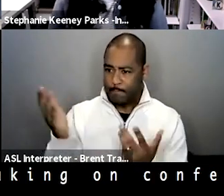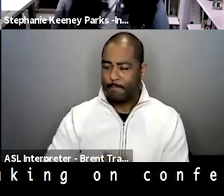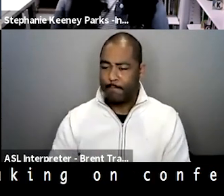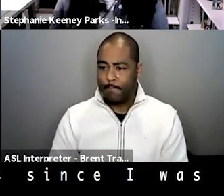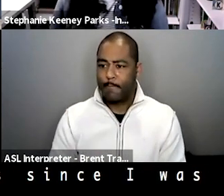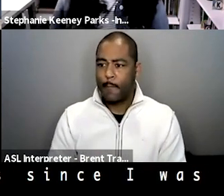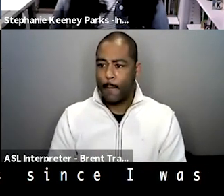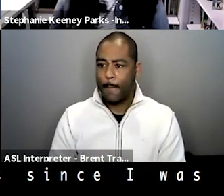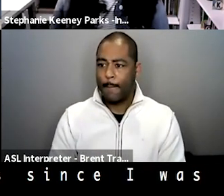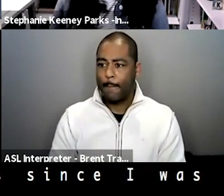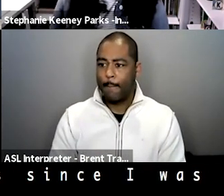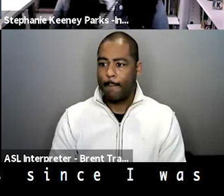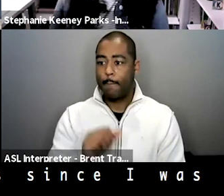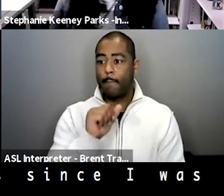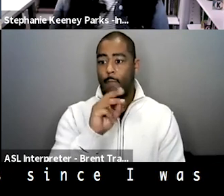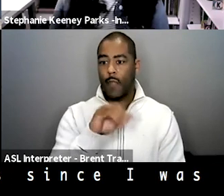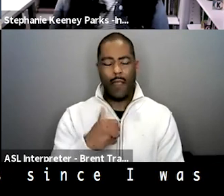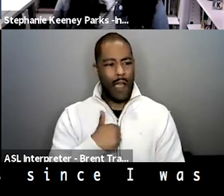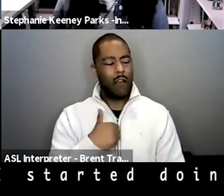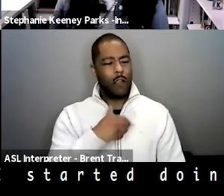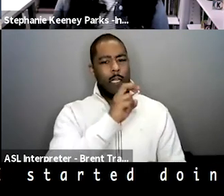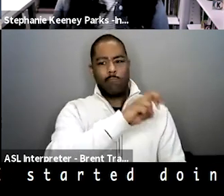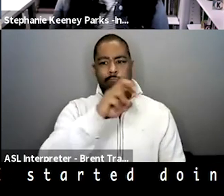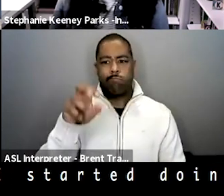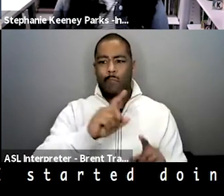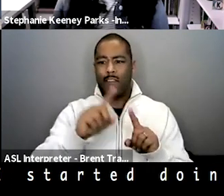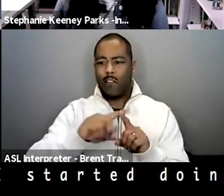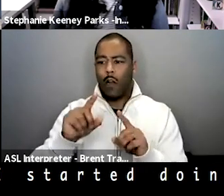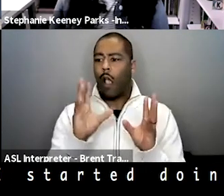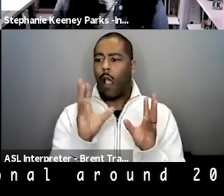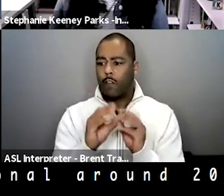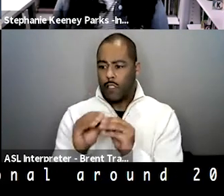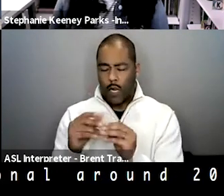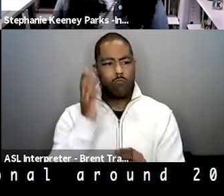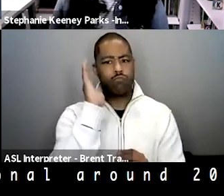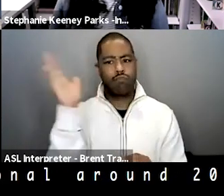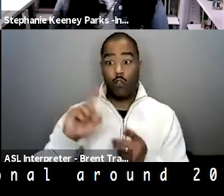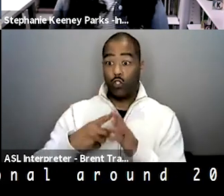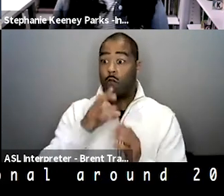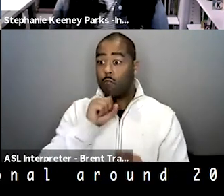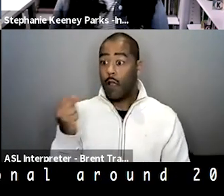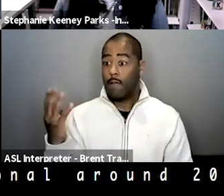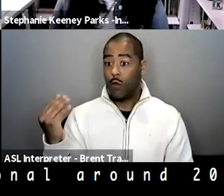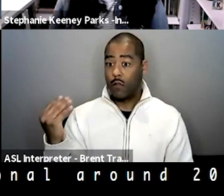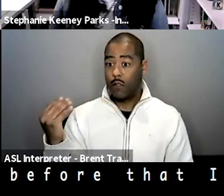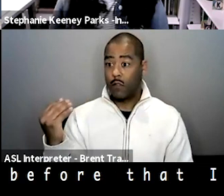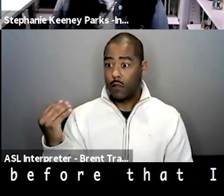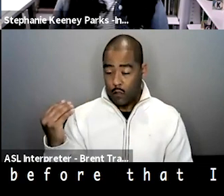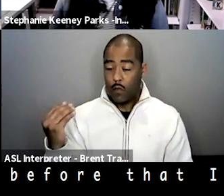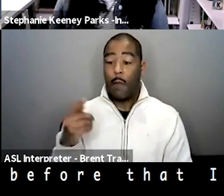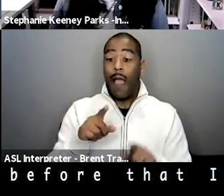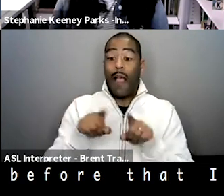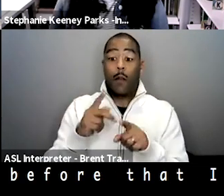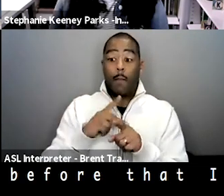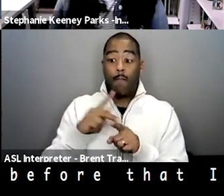I've been speaking, you know, on conferences and things since I was 14 years old, but I started doing it professionally around 2006. And